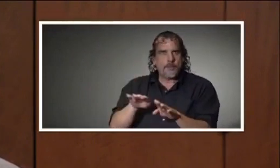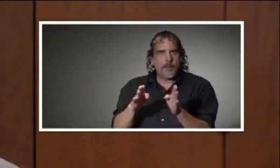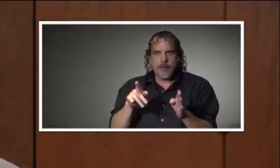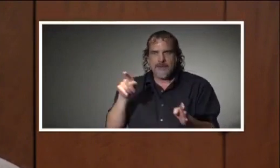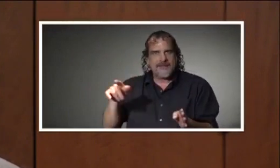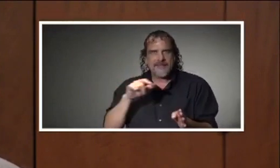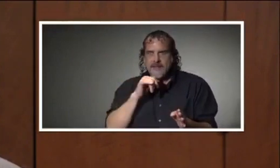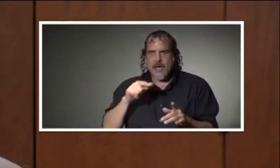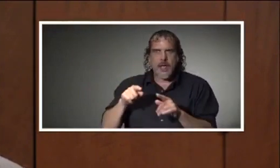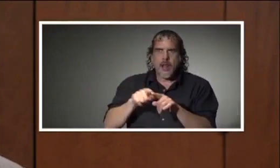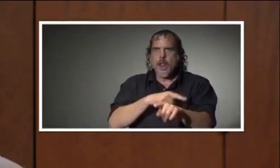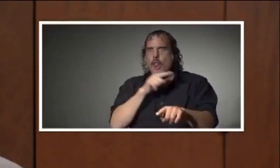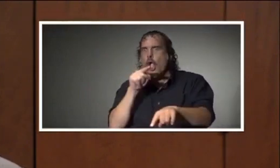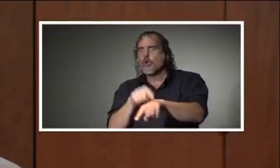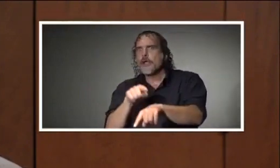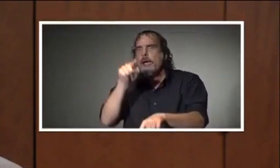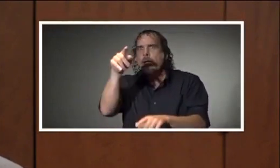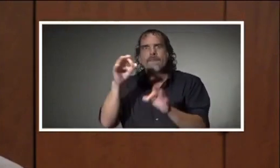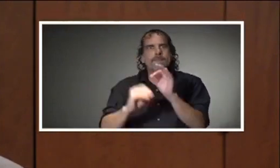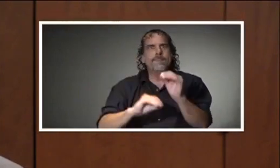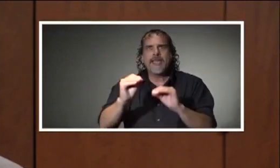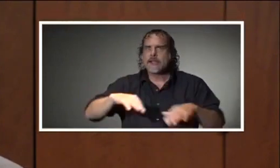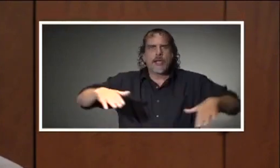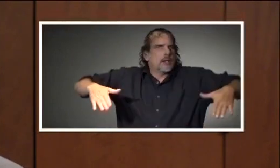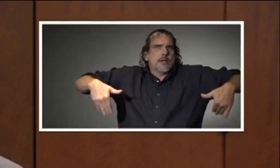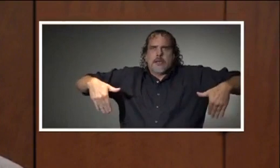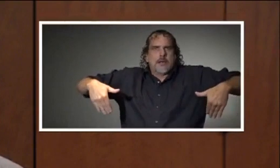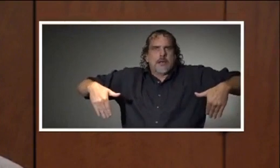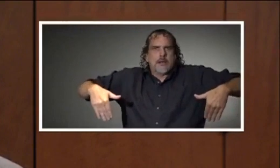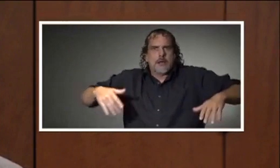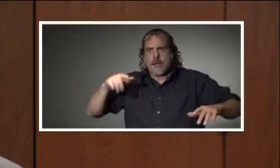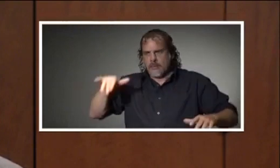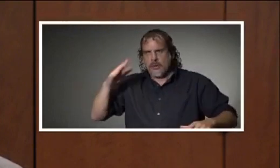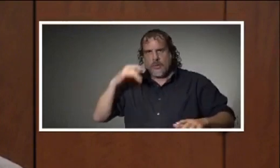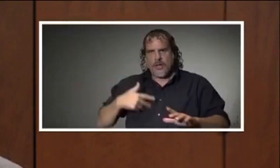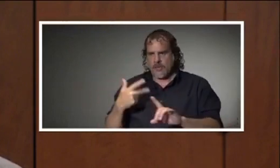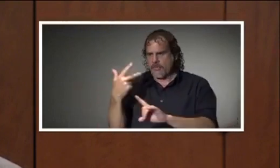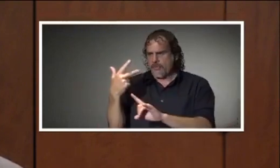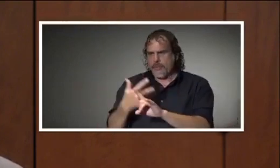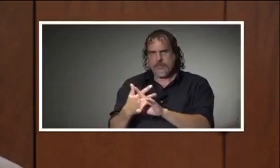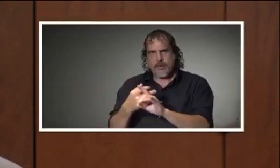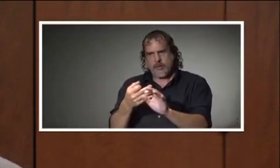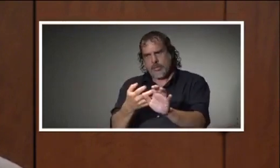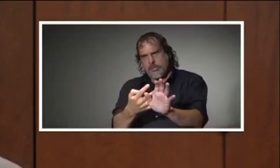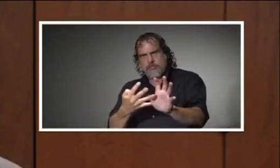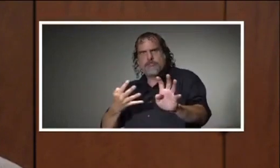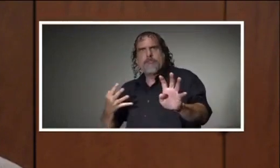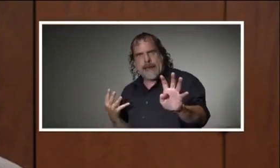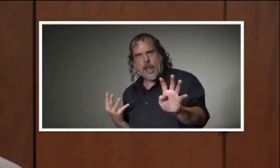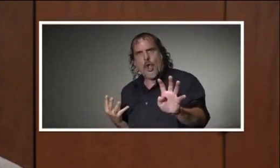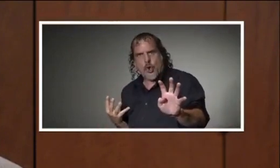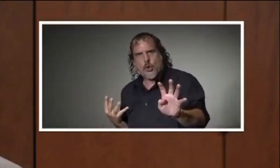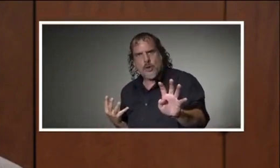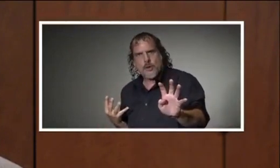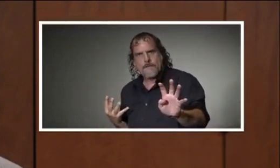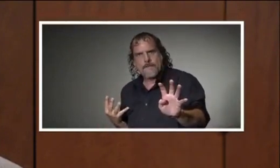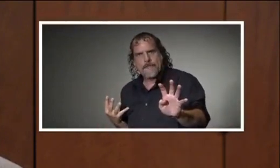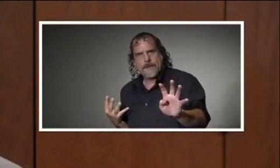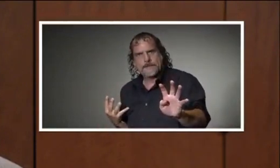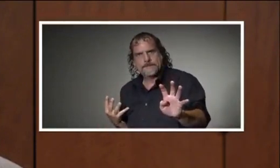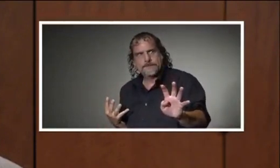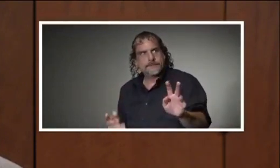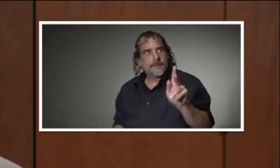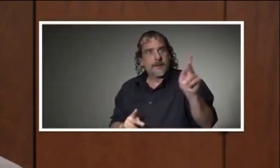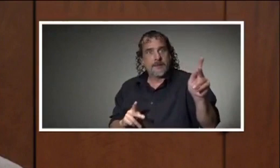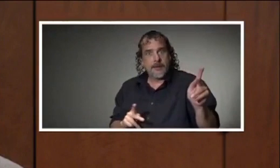license services. So realizing that we had a three-month backlog of cases, or not cases, but services that people